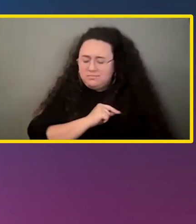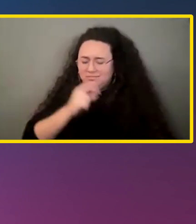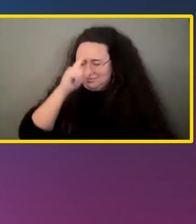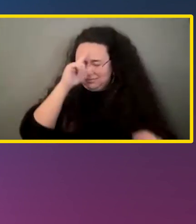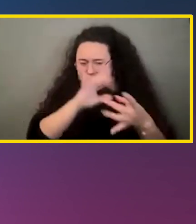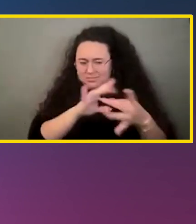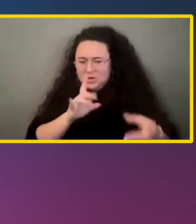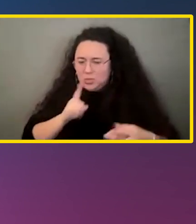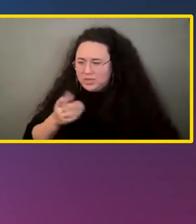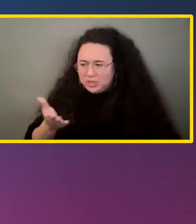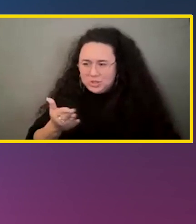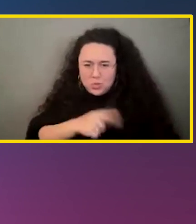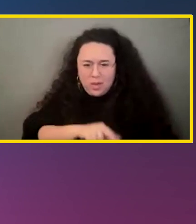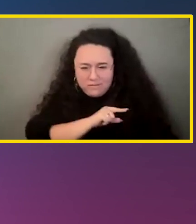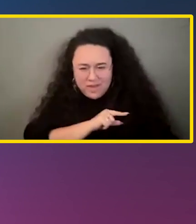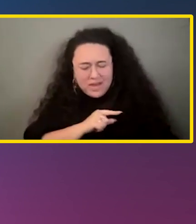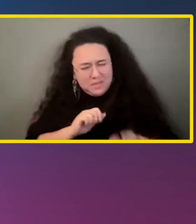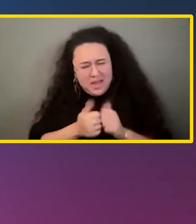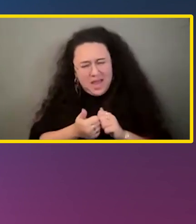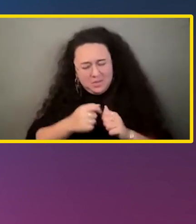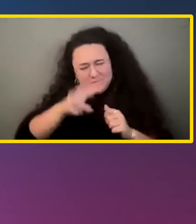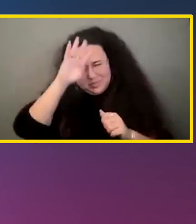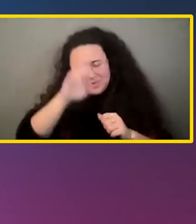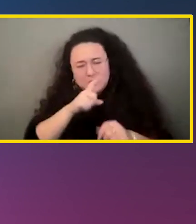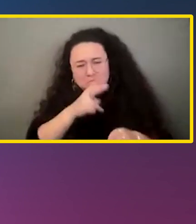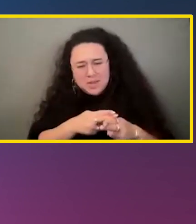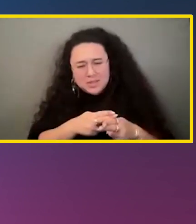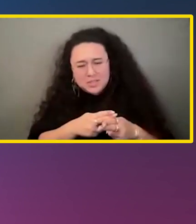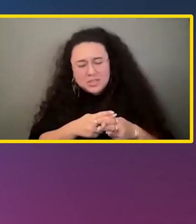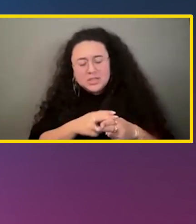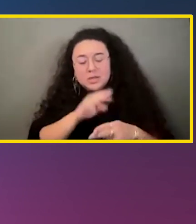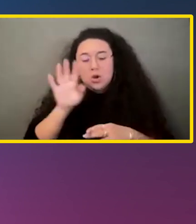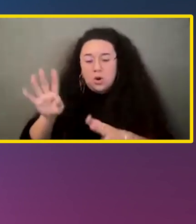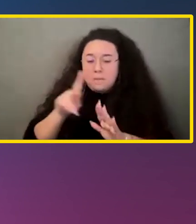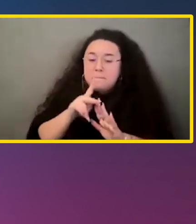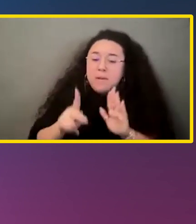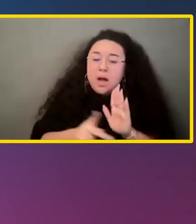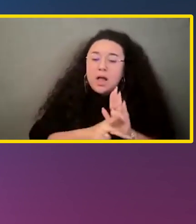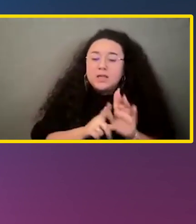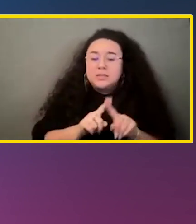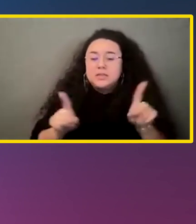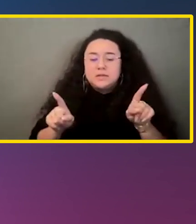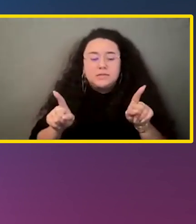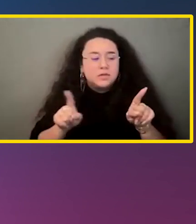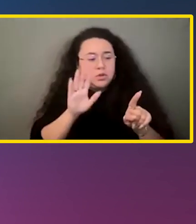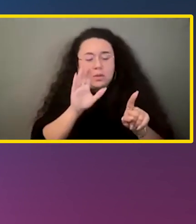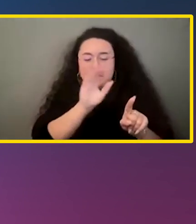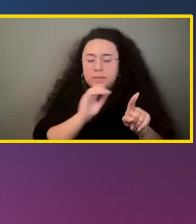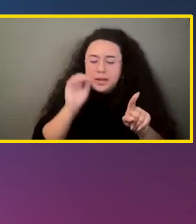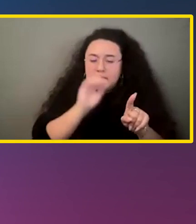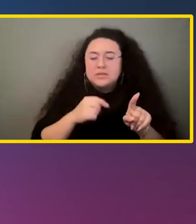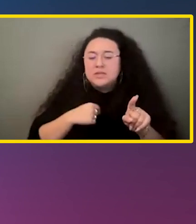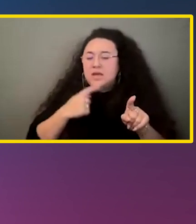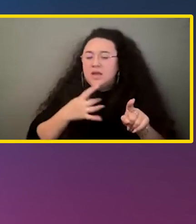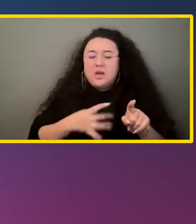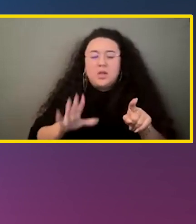And I was really confused. I'm like, you can mention her policy differences. You can mention, I just don't